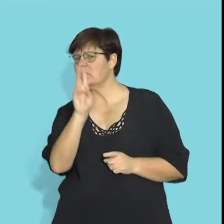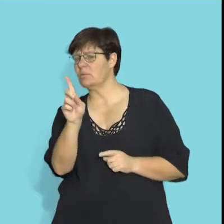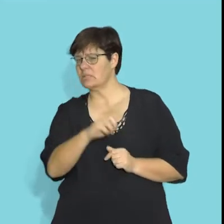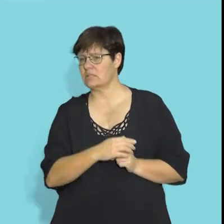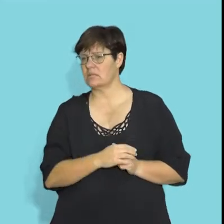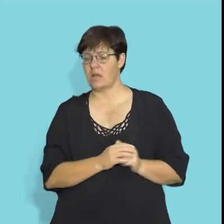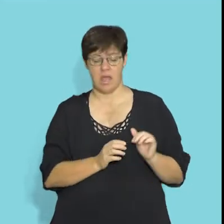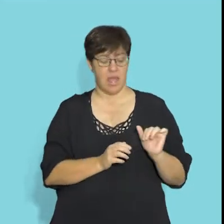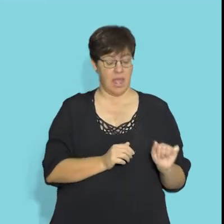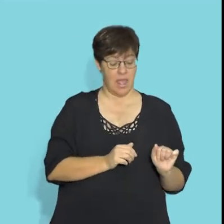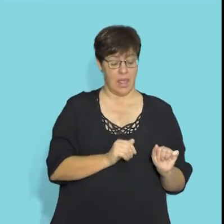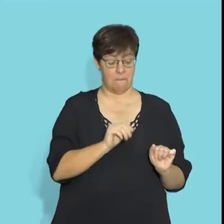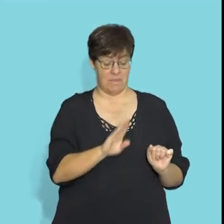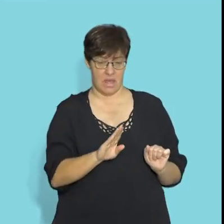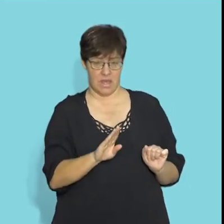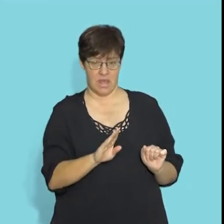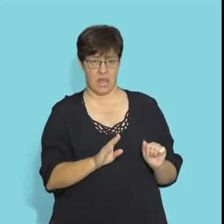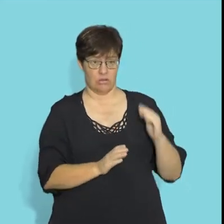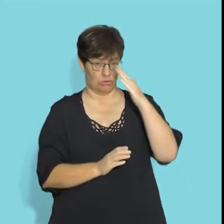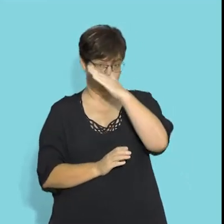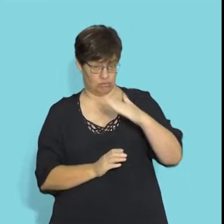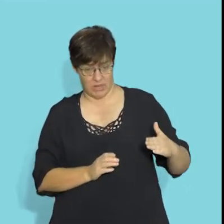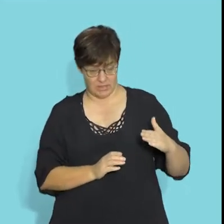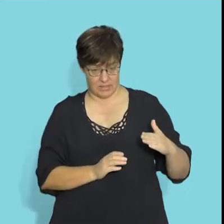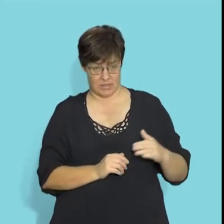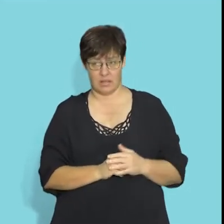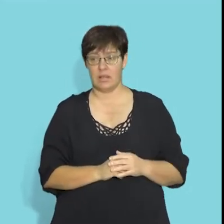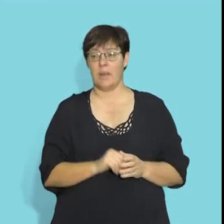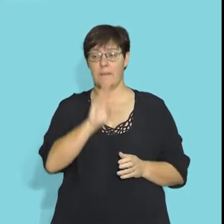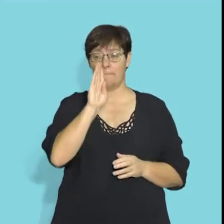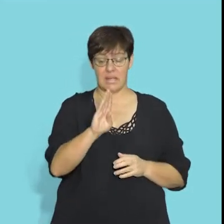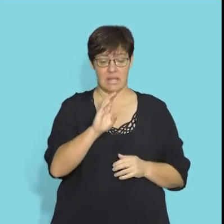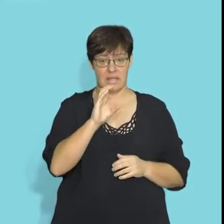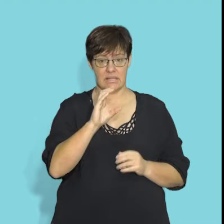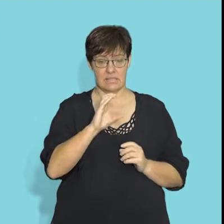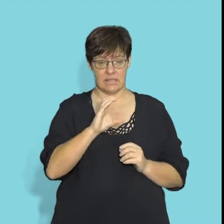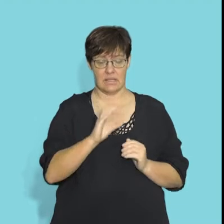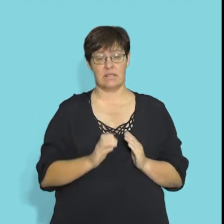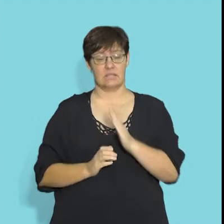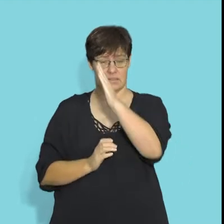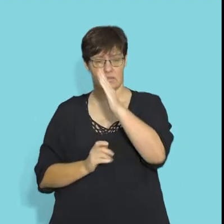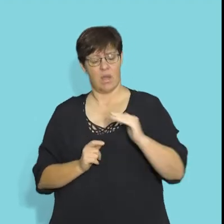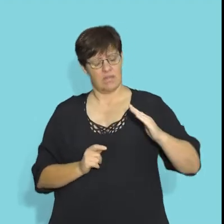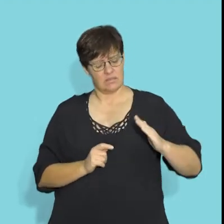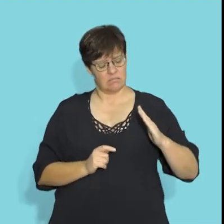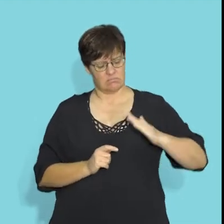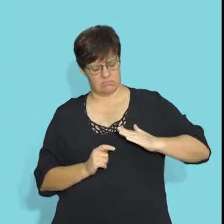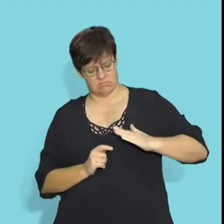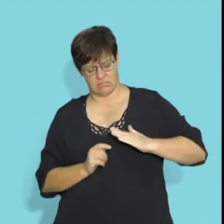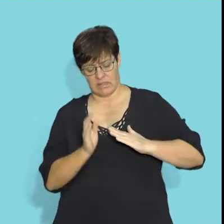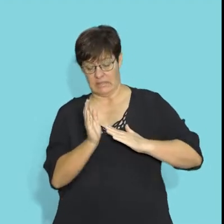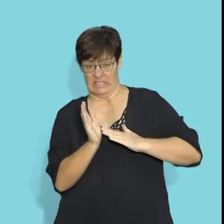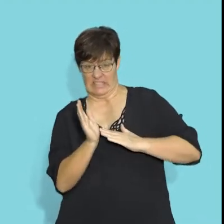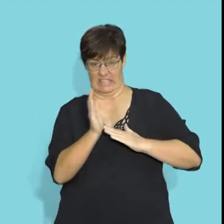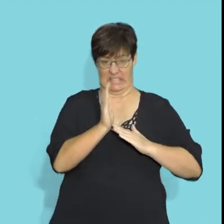That this line, oh, and sorry, let me go back here. This line is less steep than this line. This